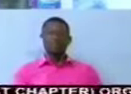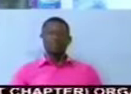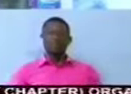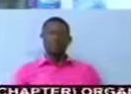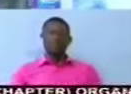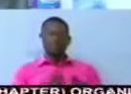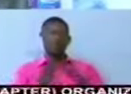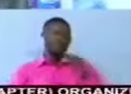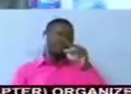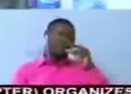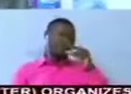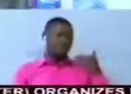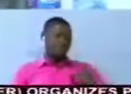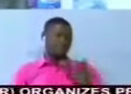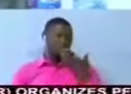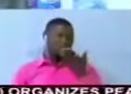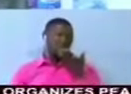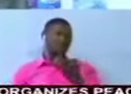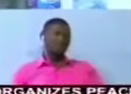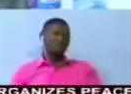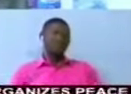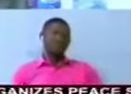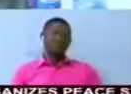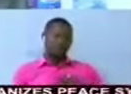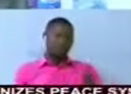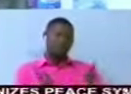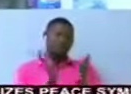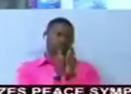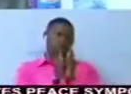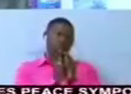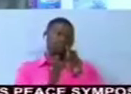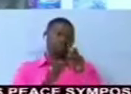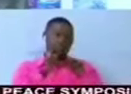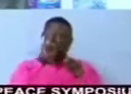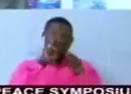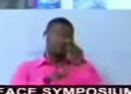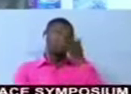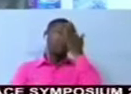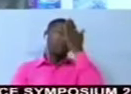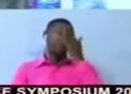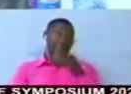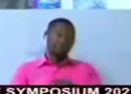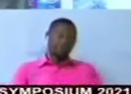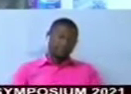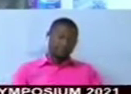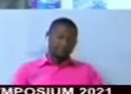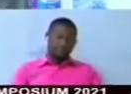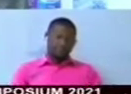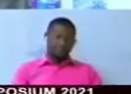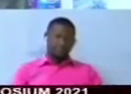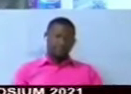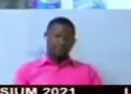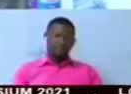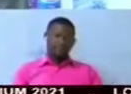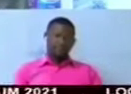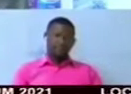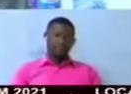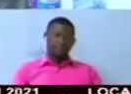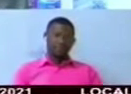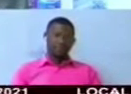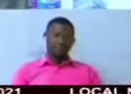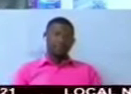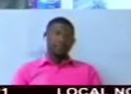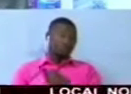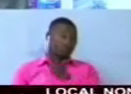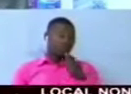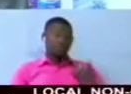few people there. Ñu fekk ci kaw. That we met up there. Wa ñoo ñi tam nañu ma am sen tour. And some